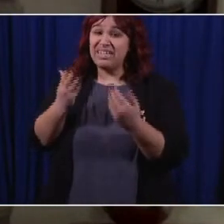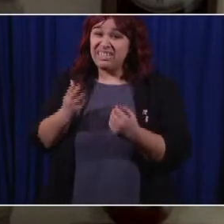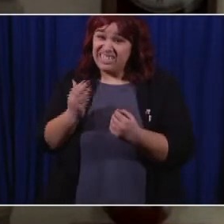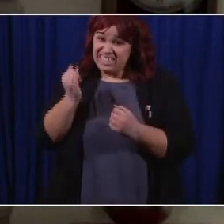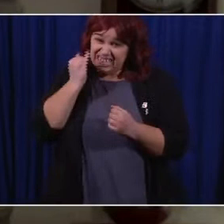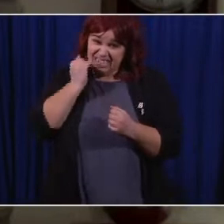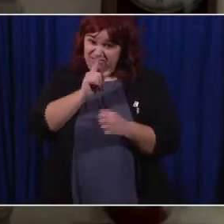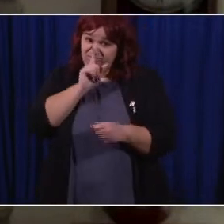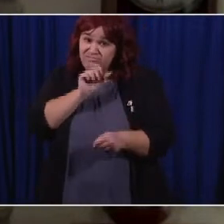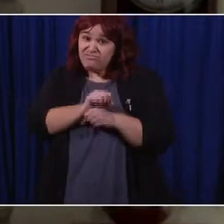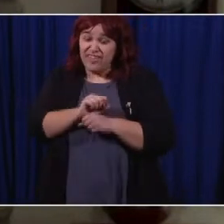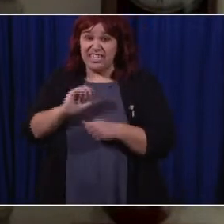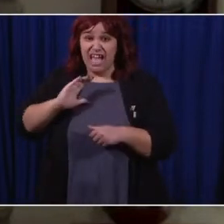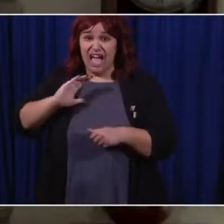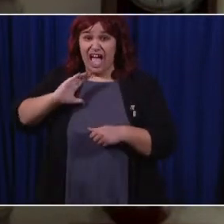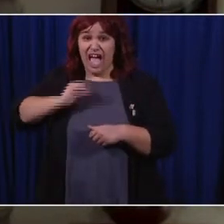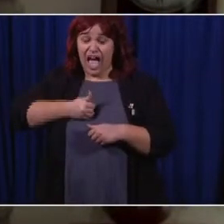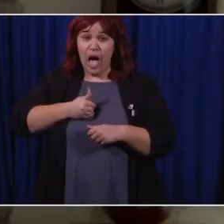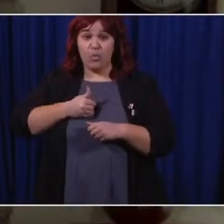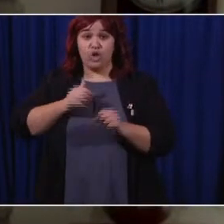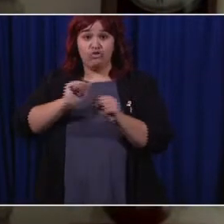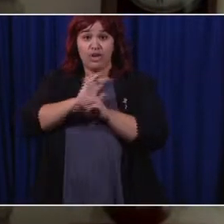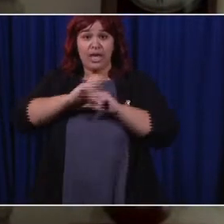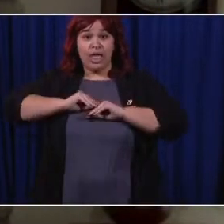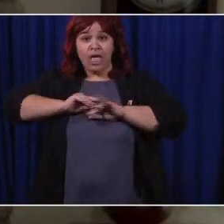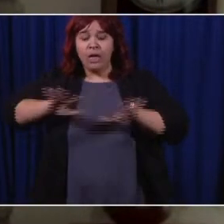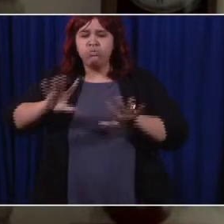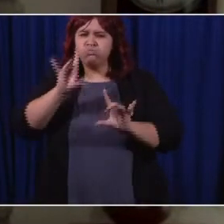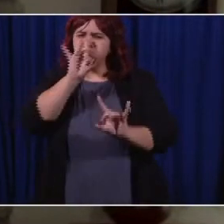are you planning to do more like mandates?